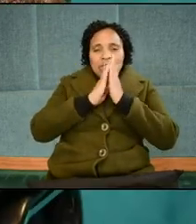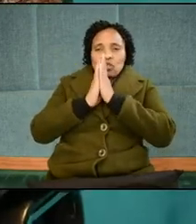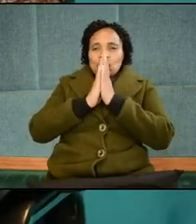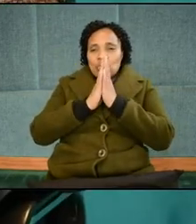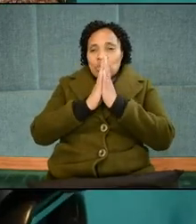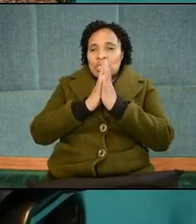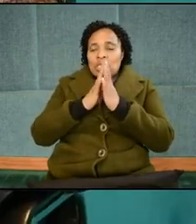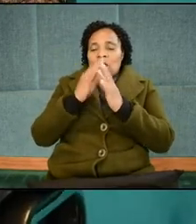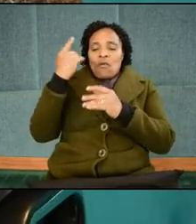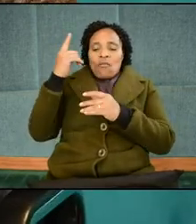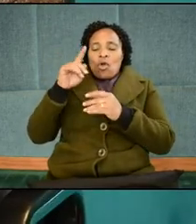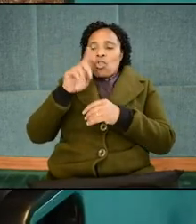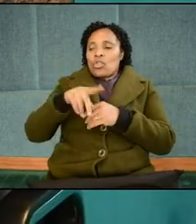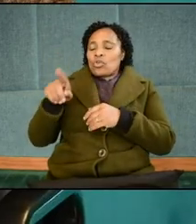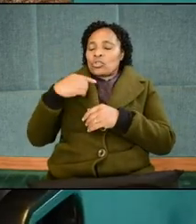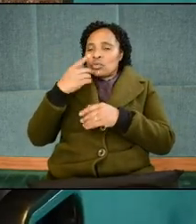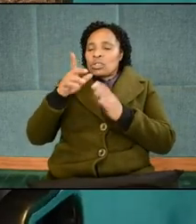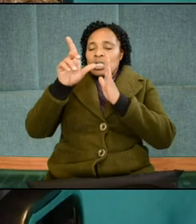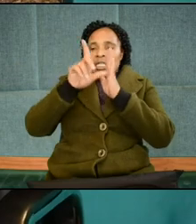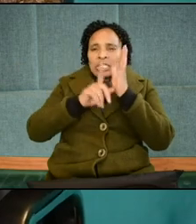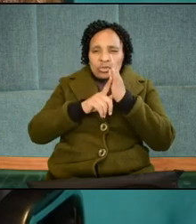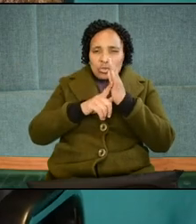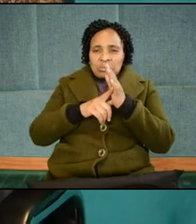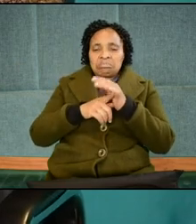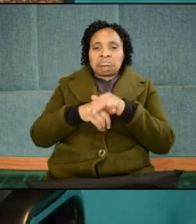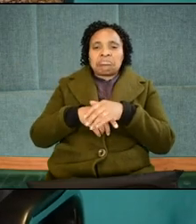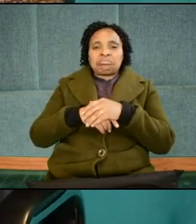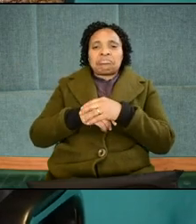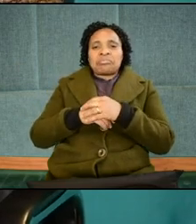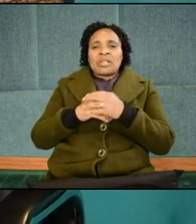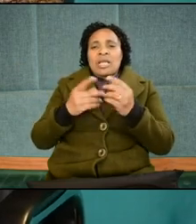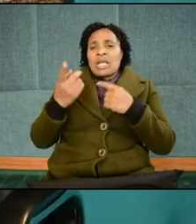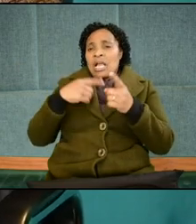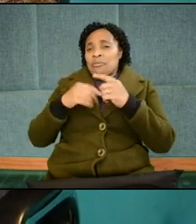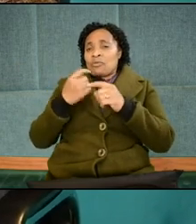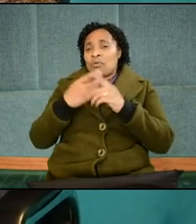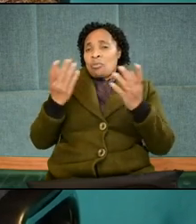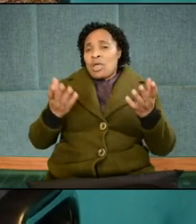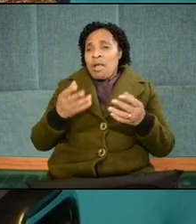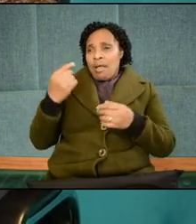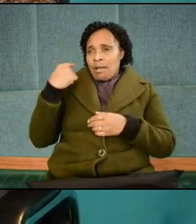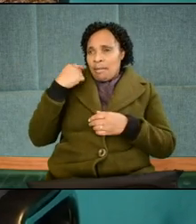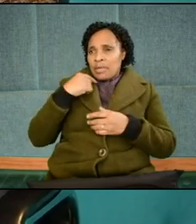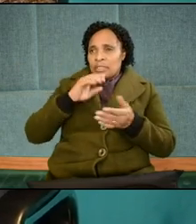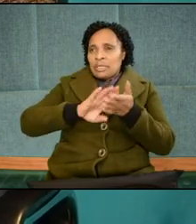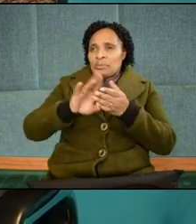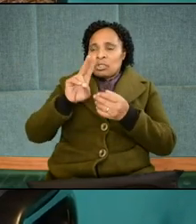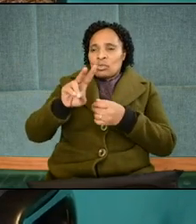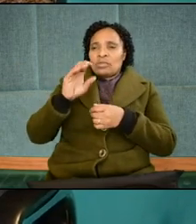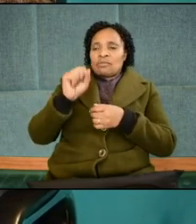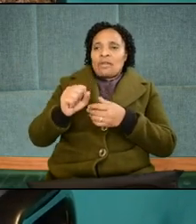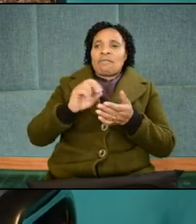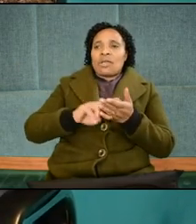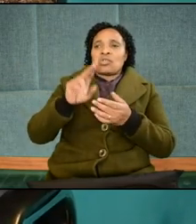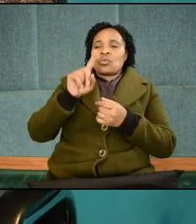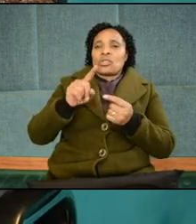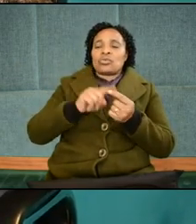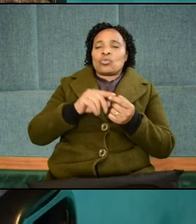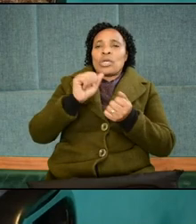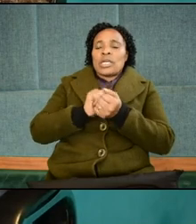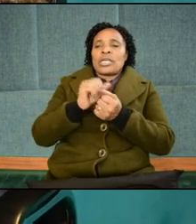for those with the lesson, the Into the Story section, and it comes from the book of Numbers, chapter 25, verse 1 to